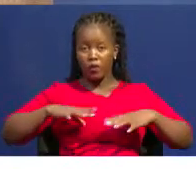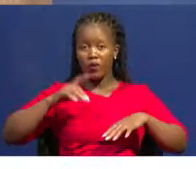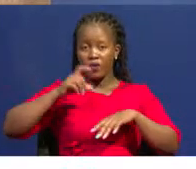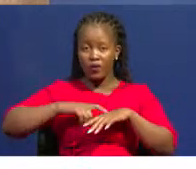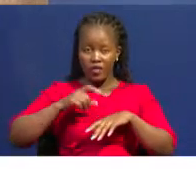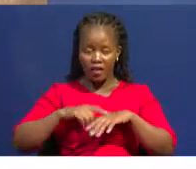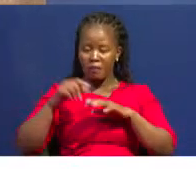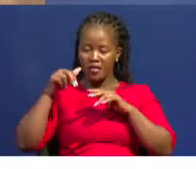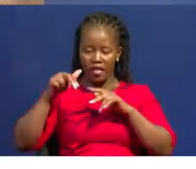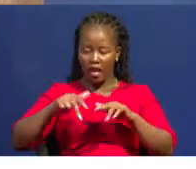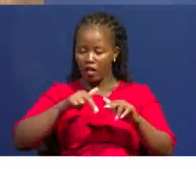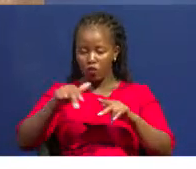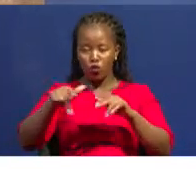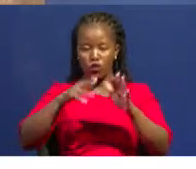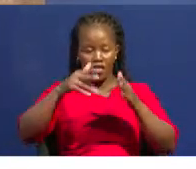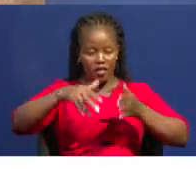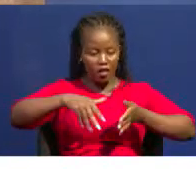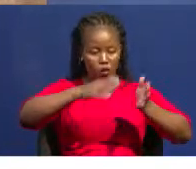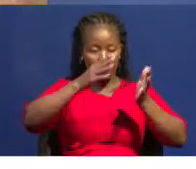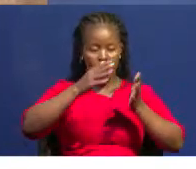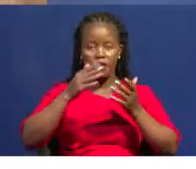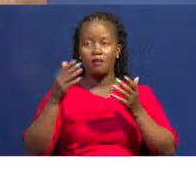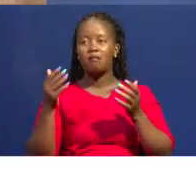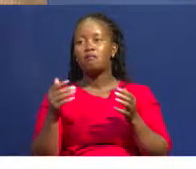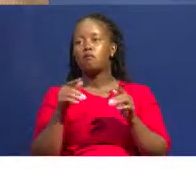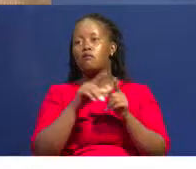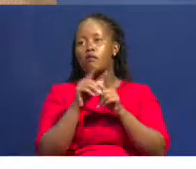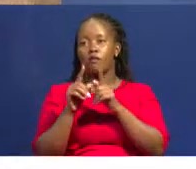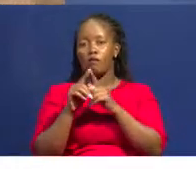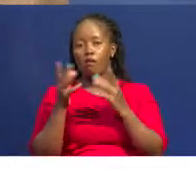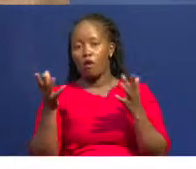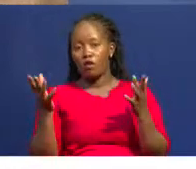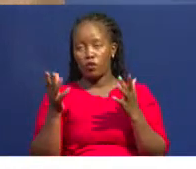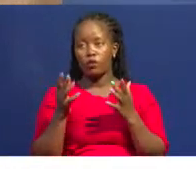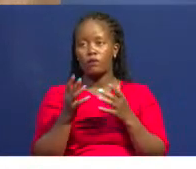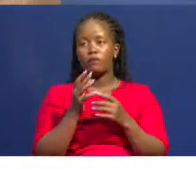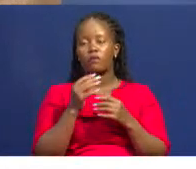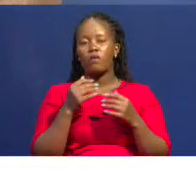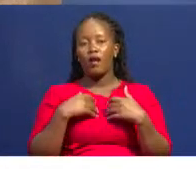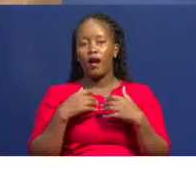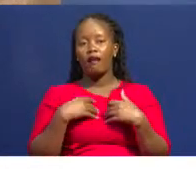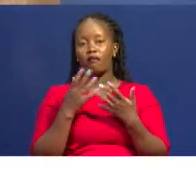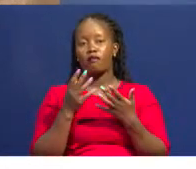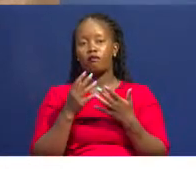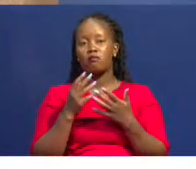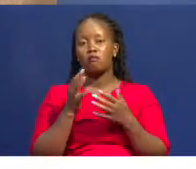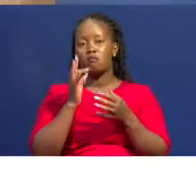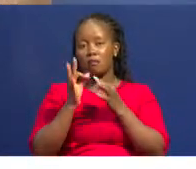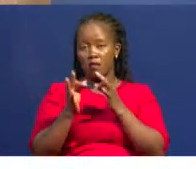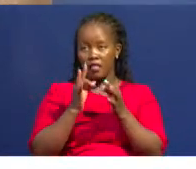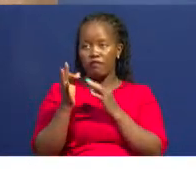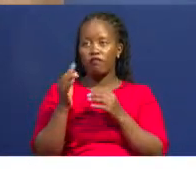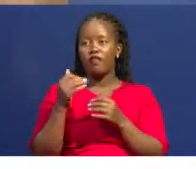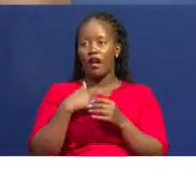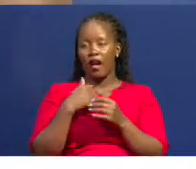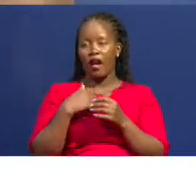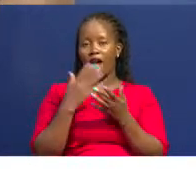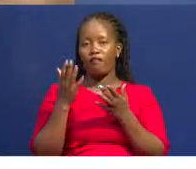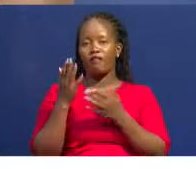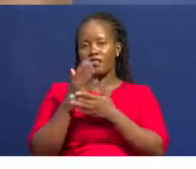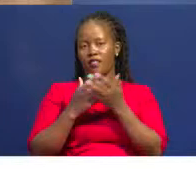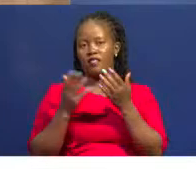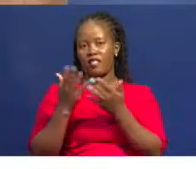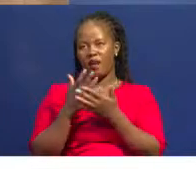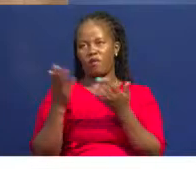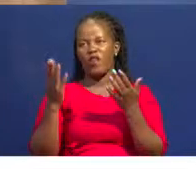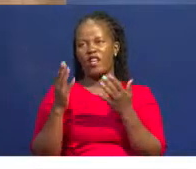as a where they are crossing, in front of him, there is somewhere he can use